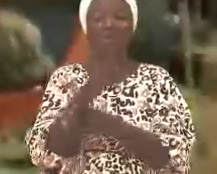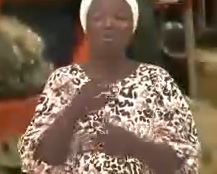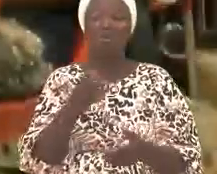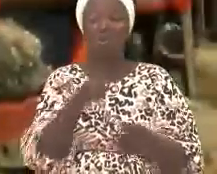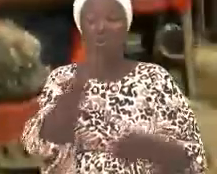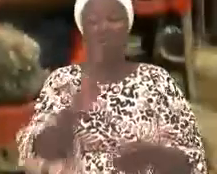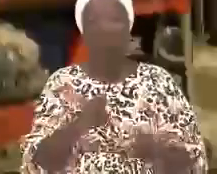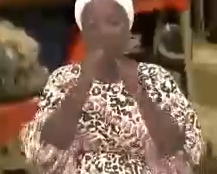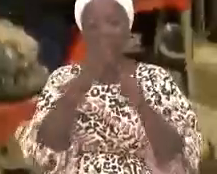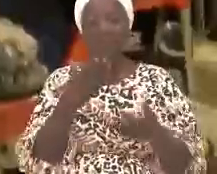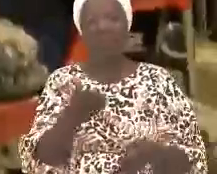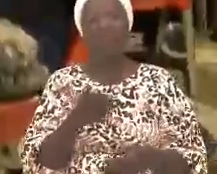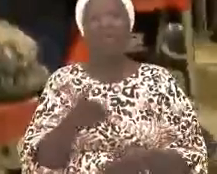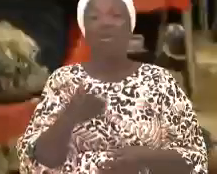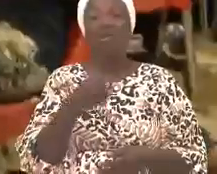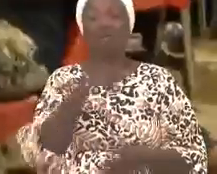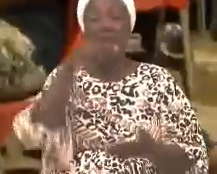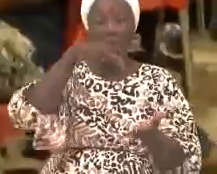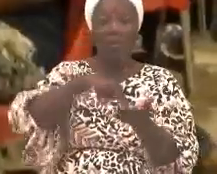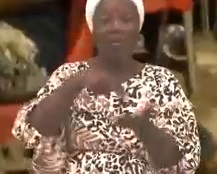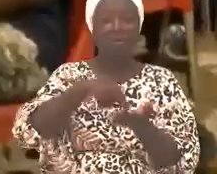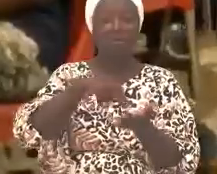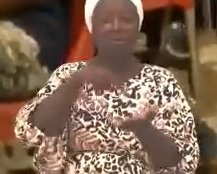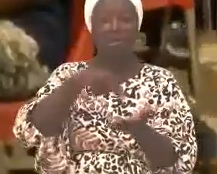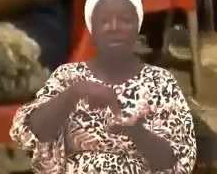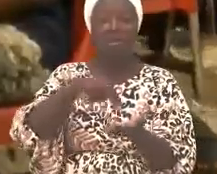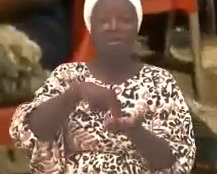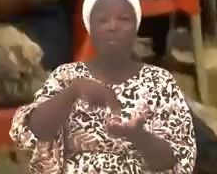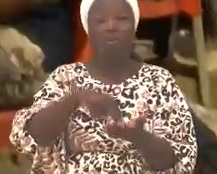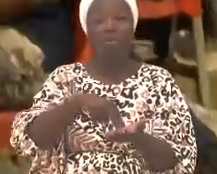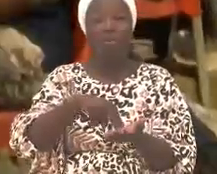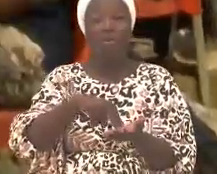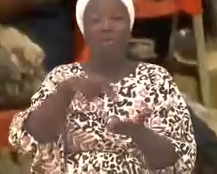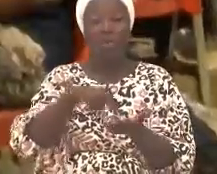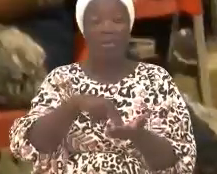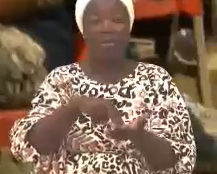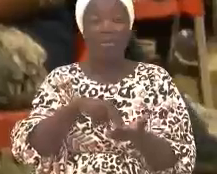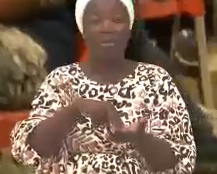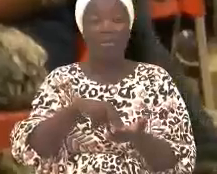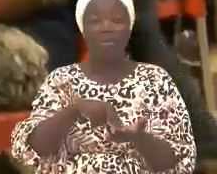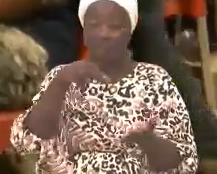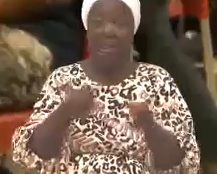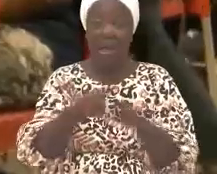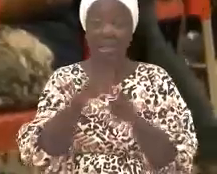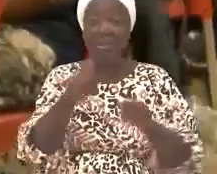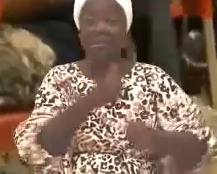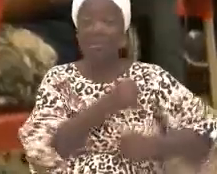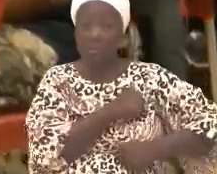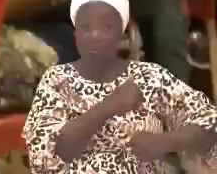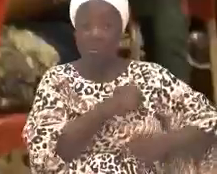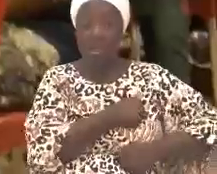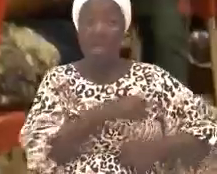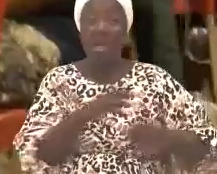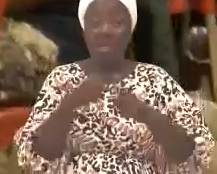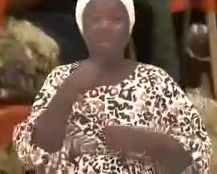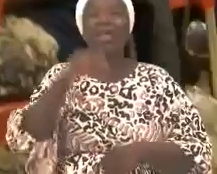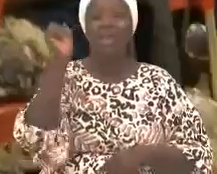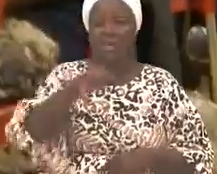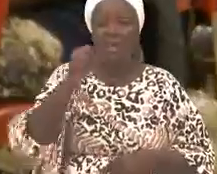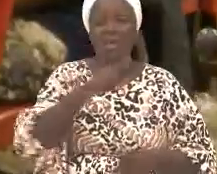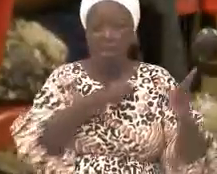up. You can rise up, stand up, stand up. For Jesus, stand like a soldier and say, yes, Lord, here am